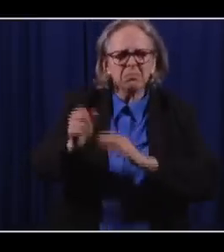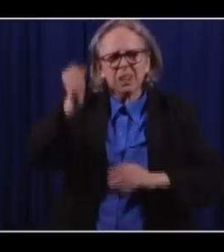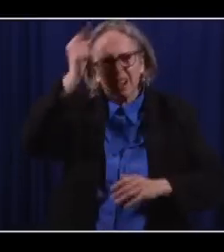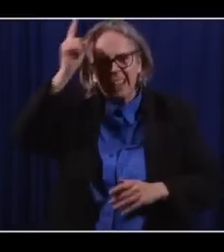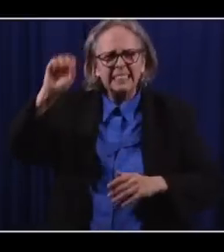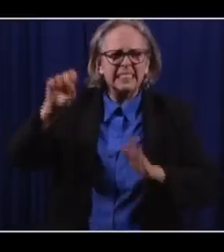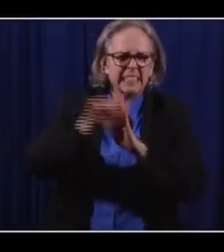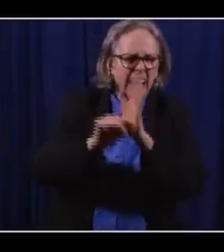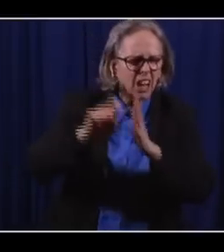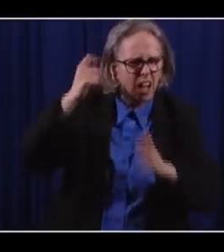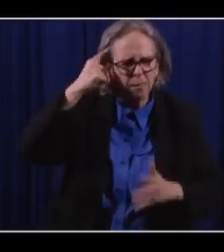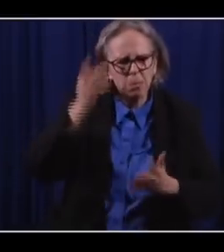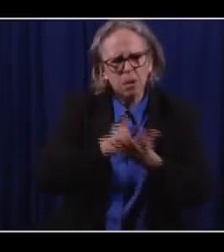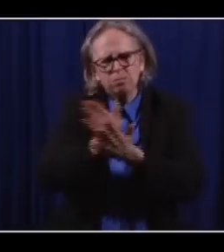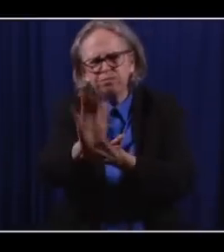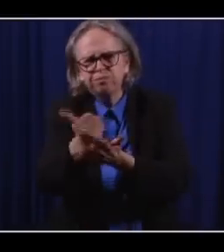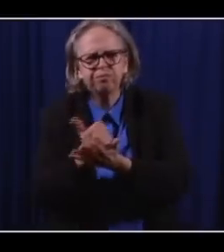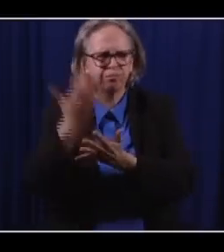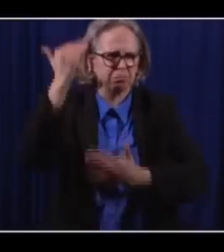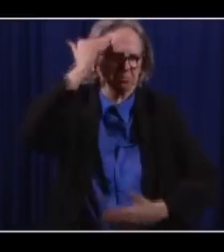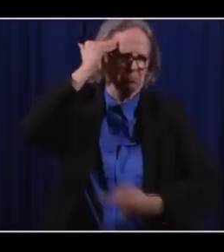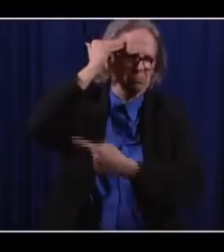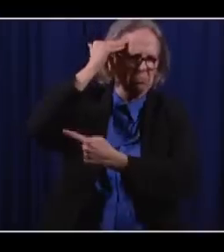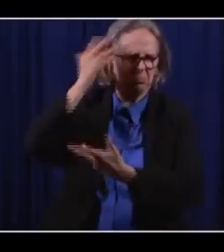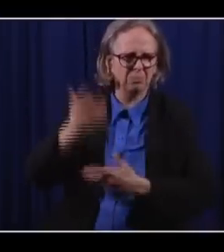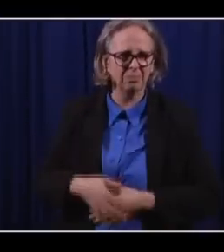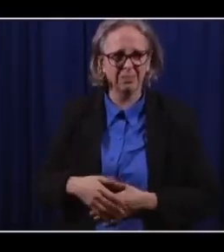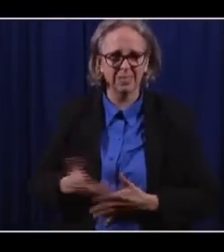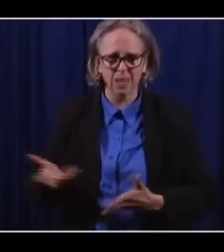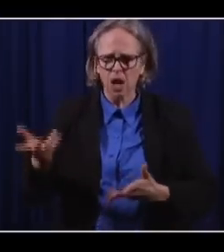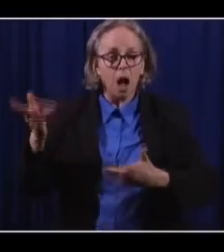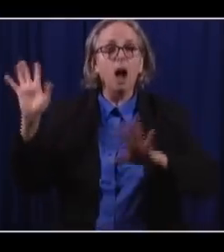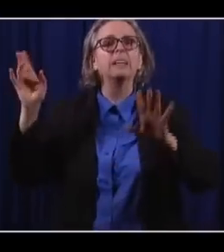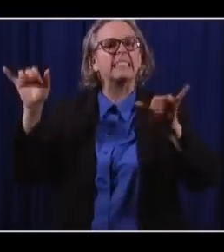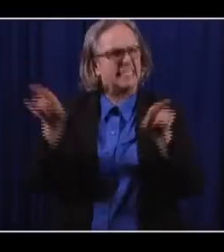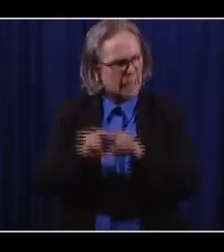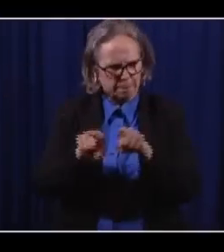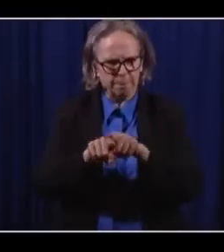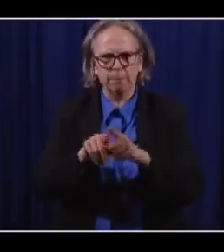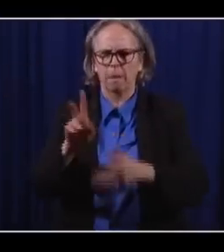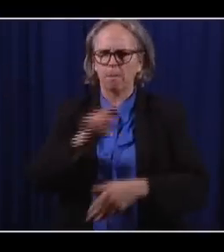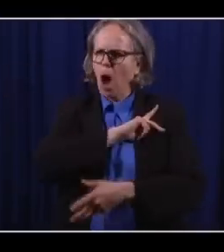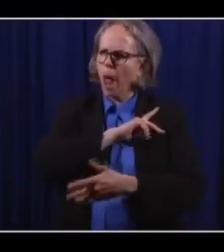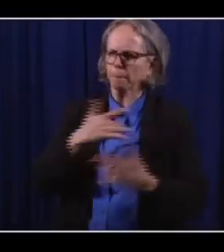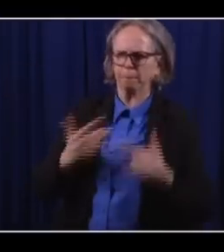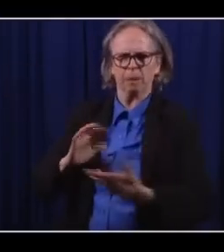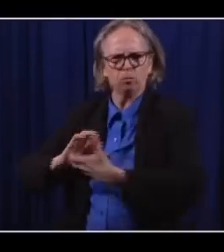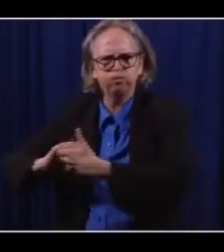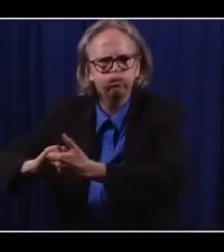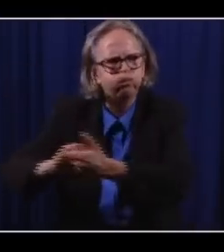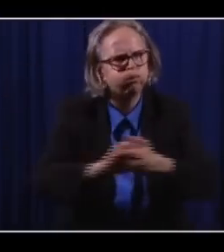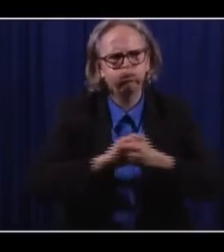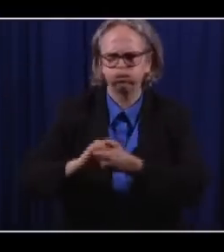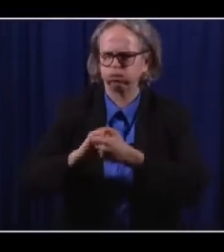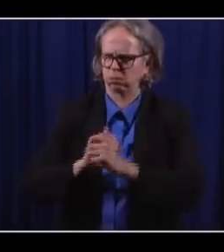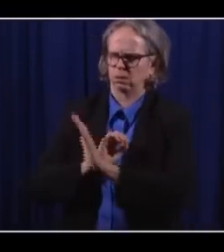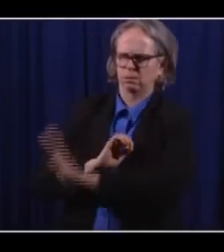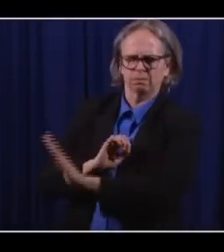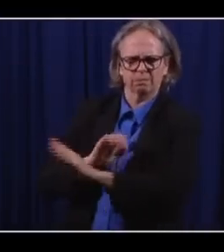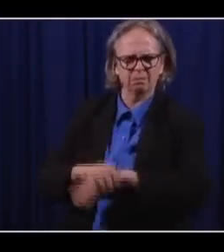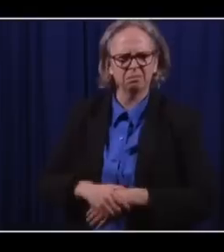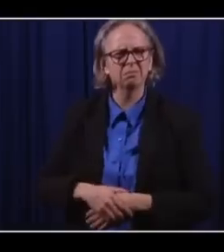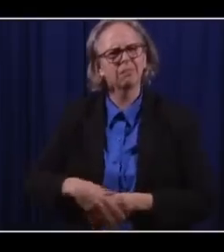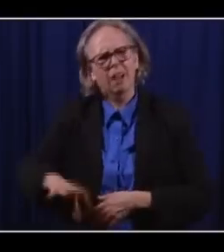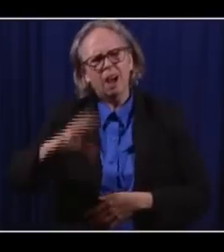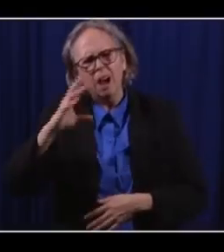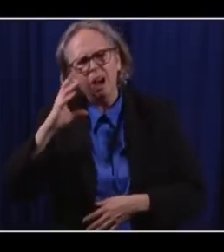done. She's a collaborator. She has the management and administrative expertise we need in these challenging times.